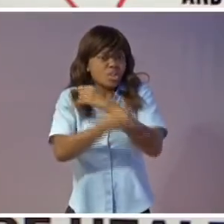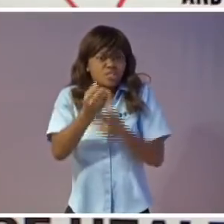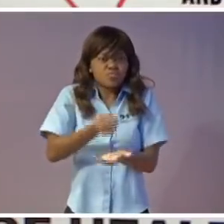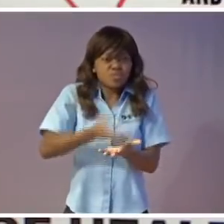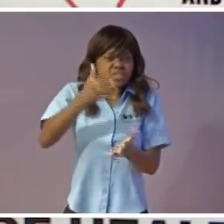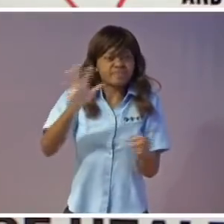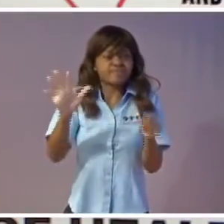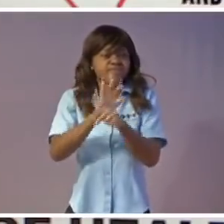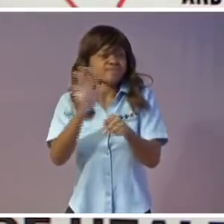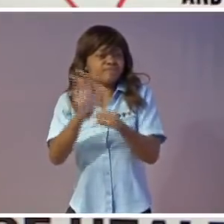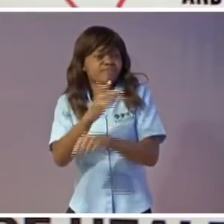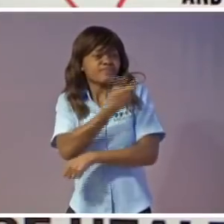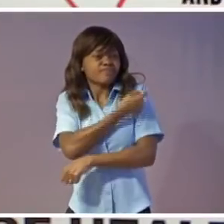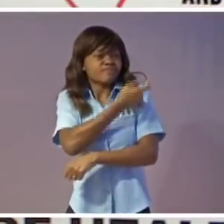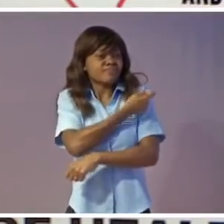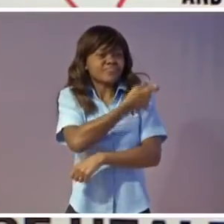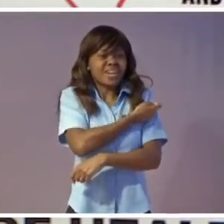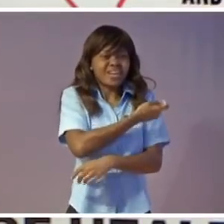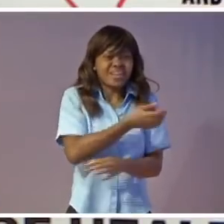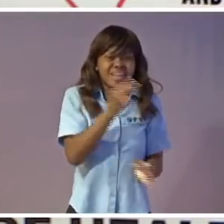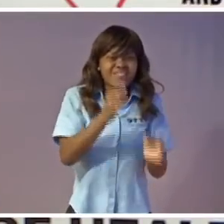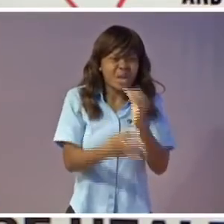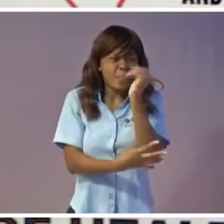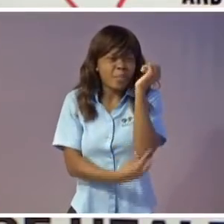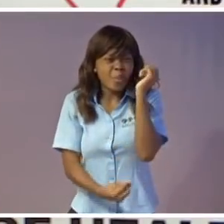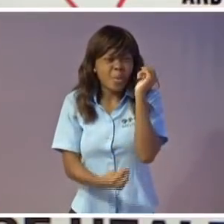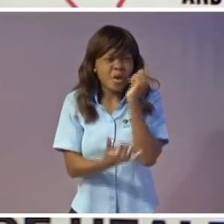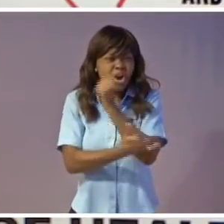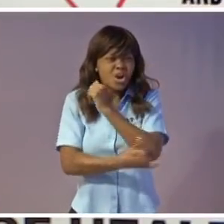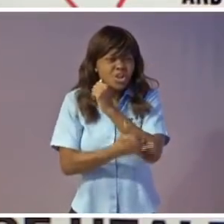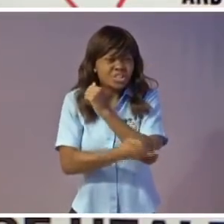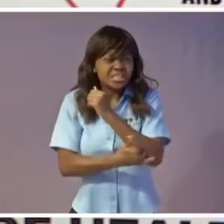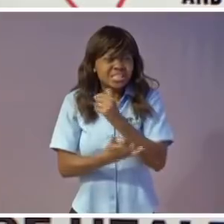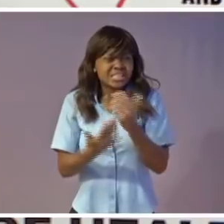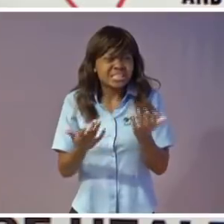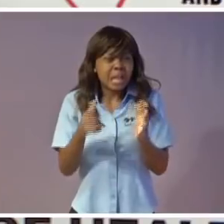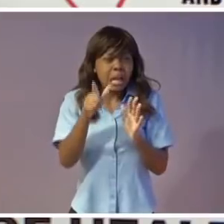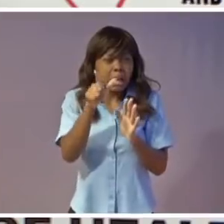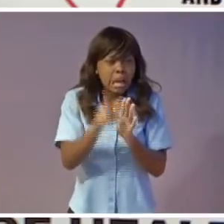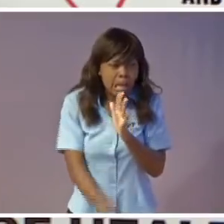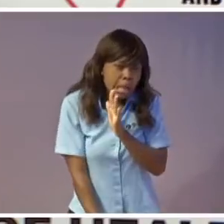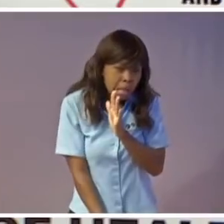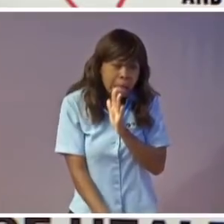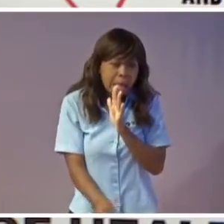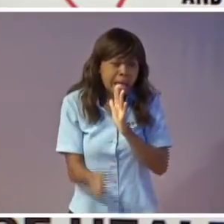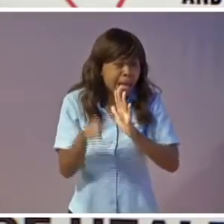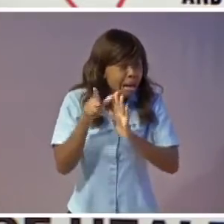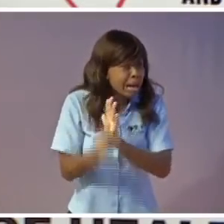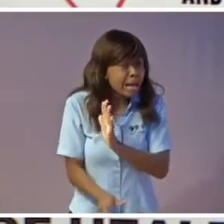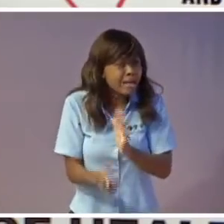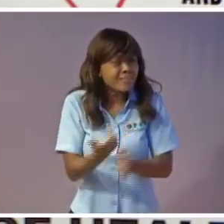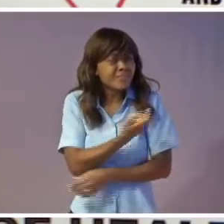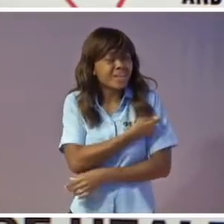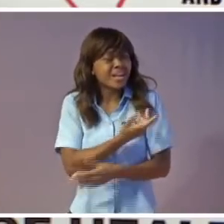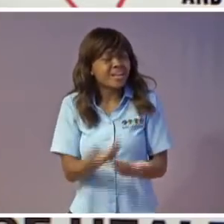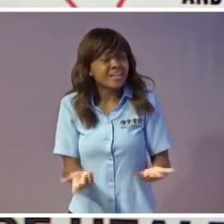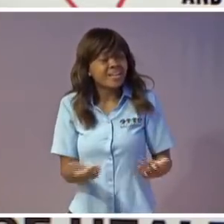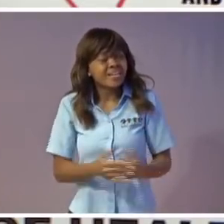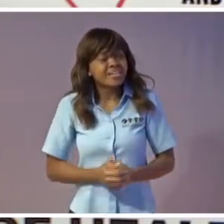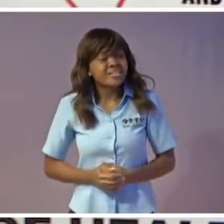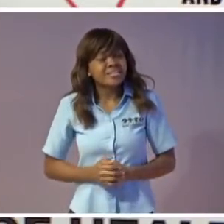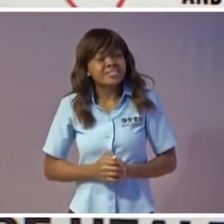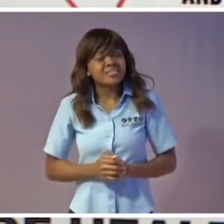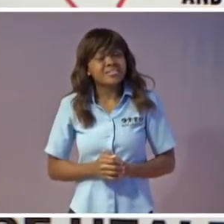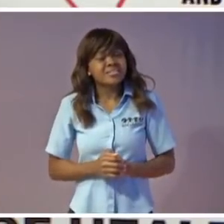is driving the emergence of new strains, of new variants. So as the old saying goes,